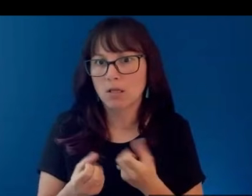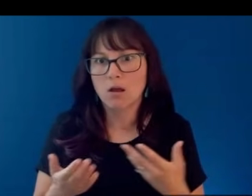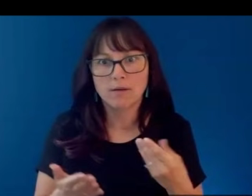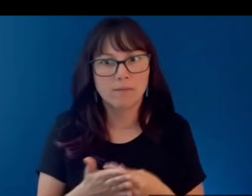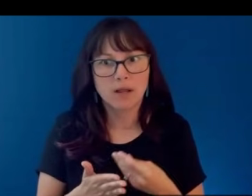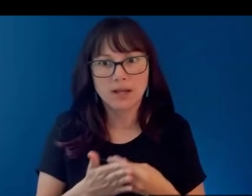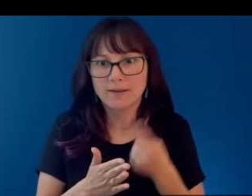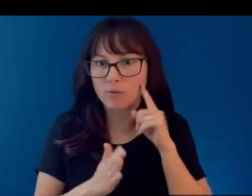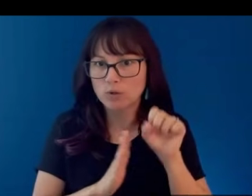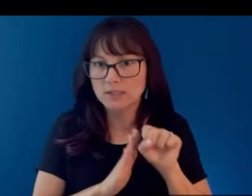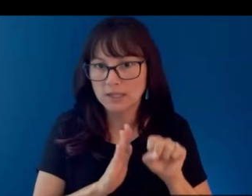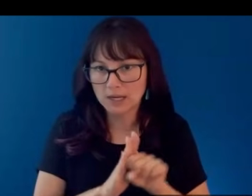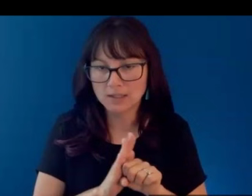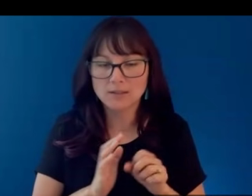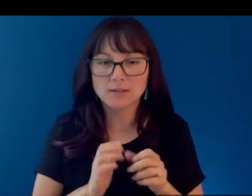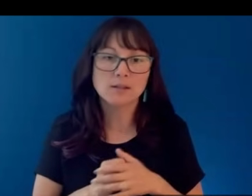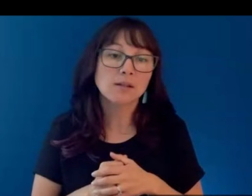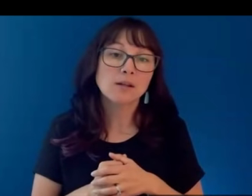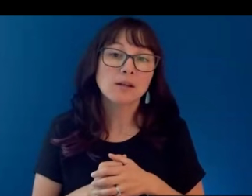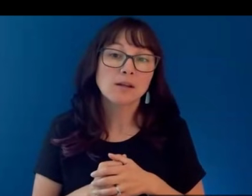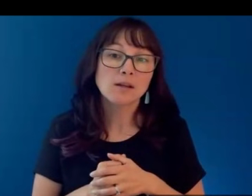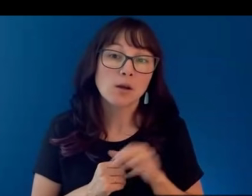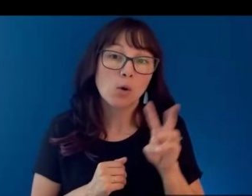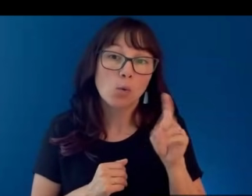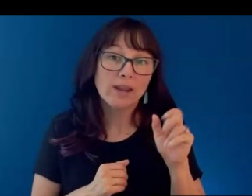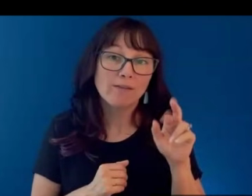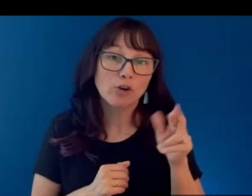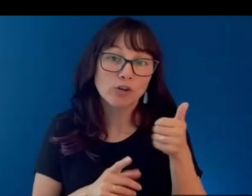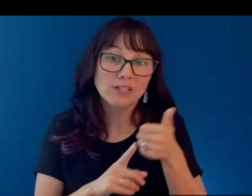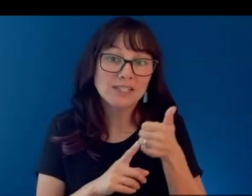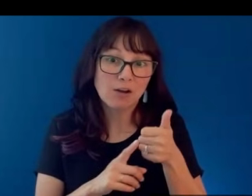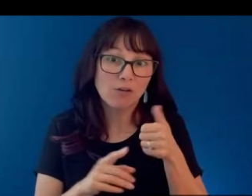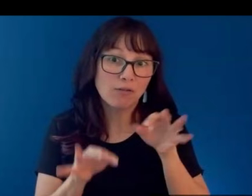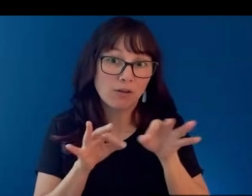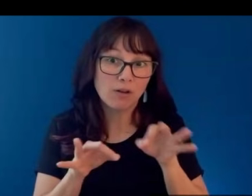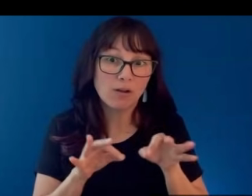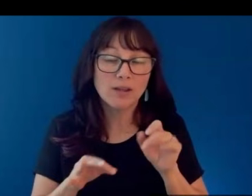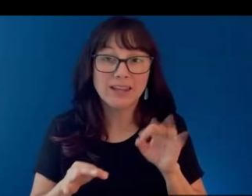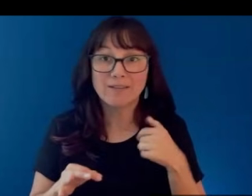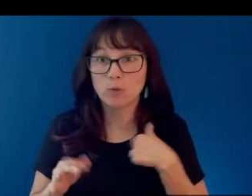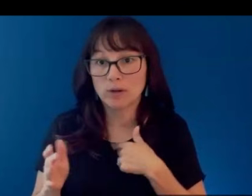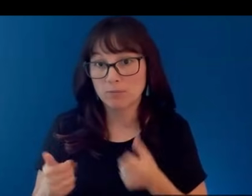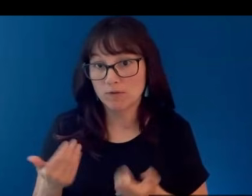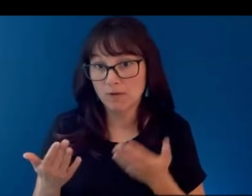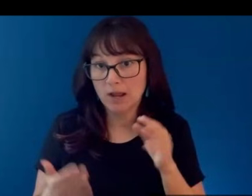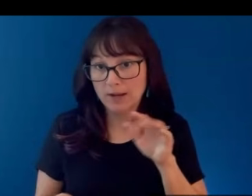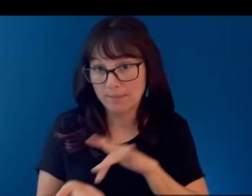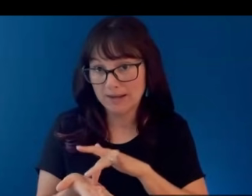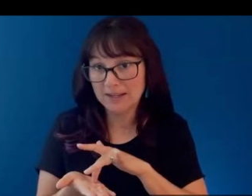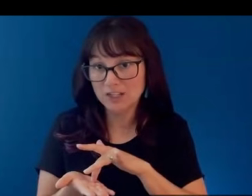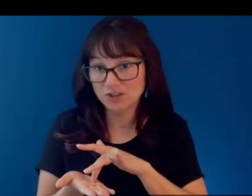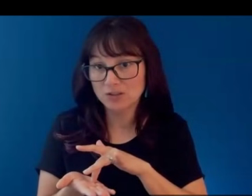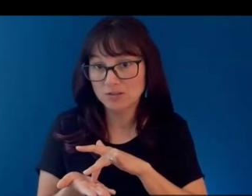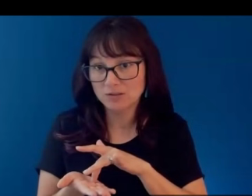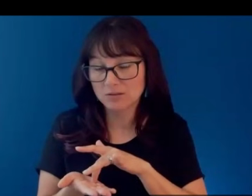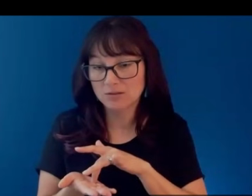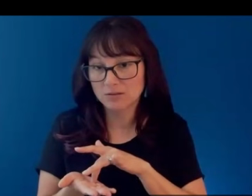state. Yeah. And the waiver said that if we provide medication